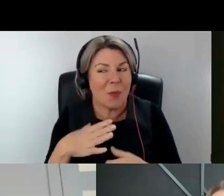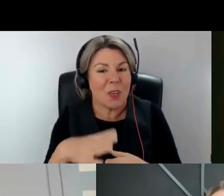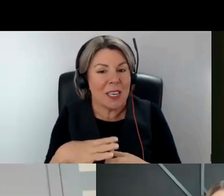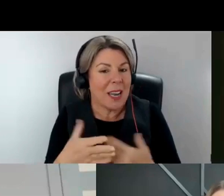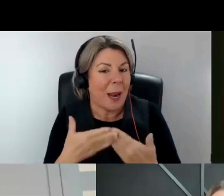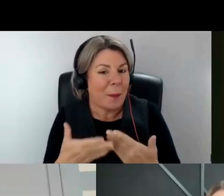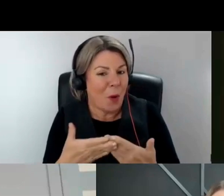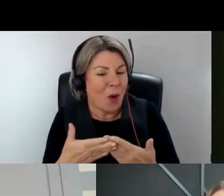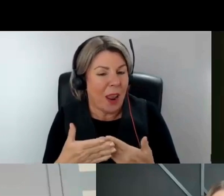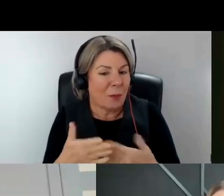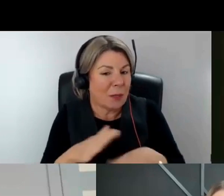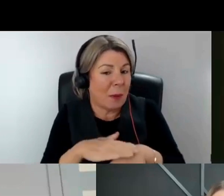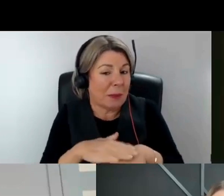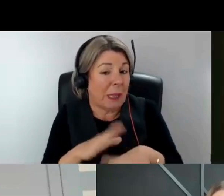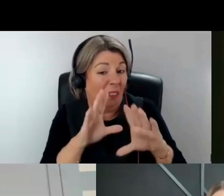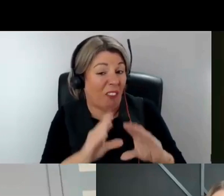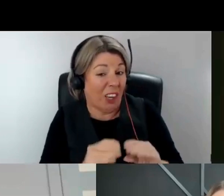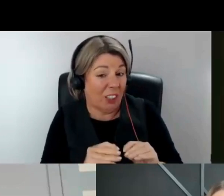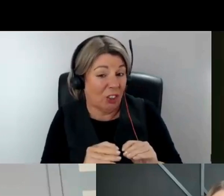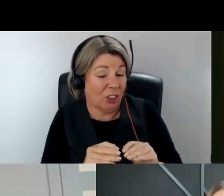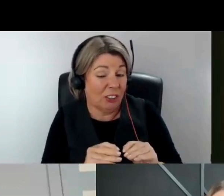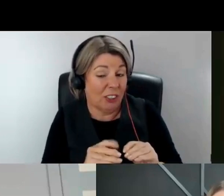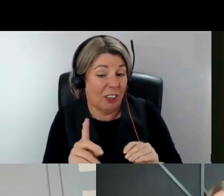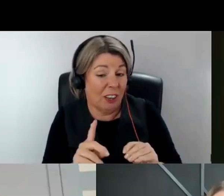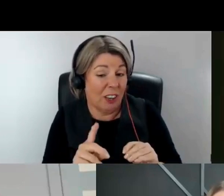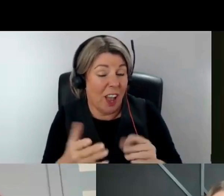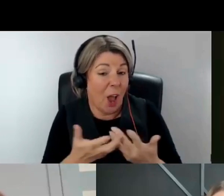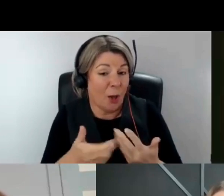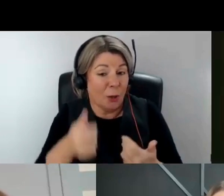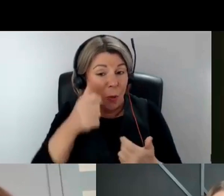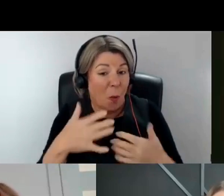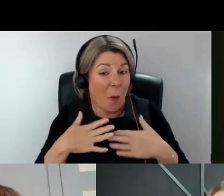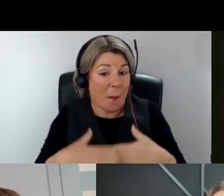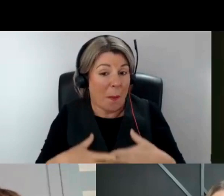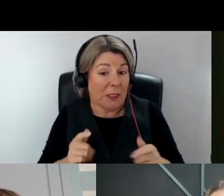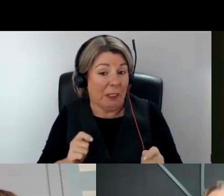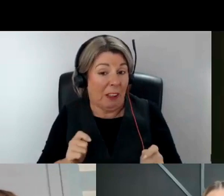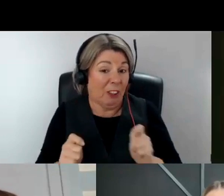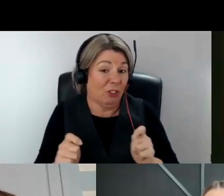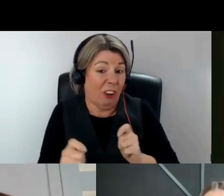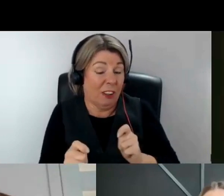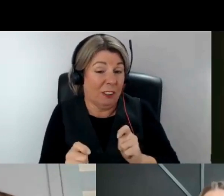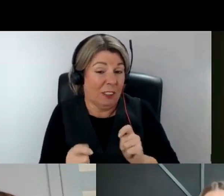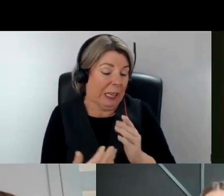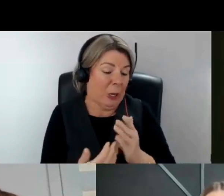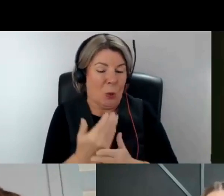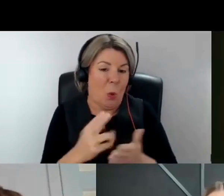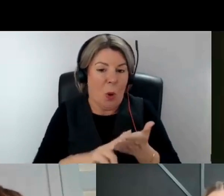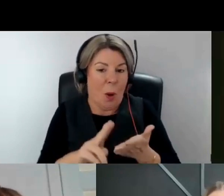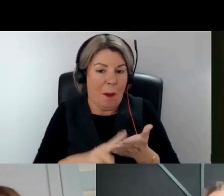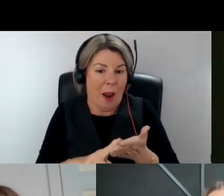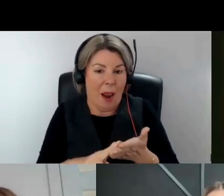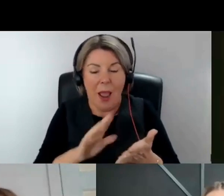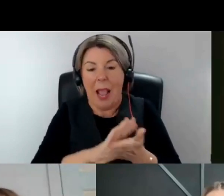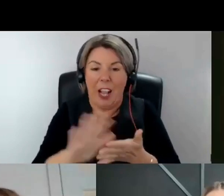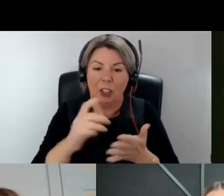it anymore, and how do we know that our bodies are actually adjusting to the new norm if we keep taking